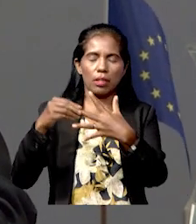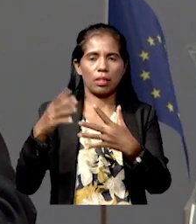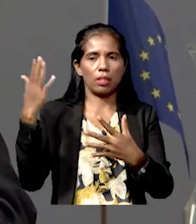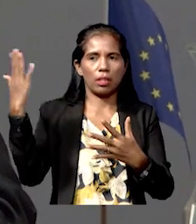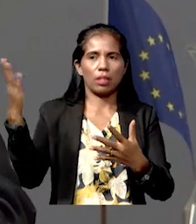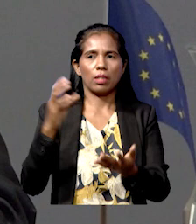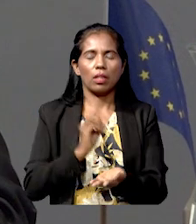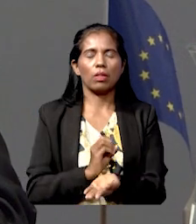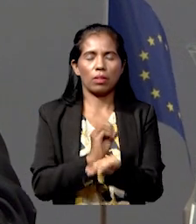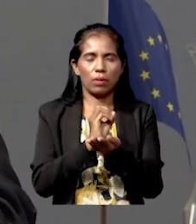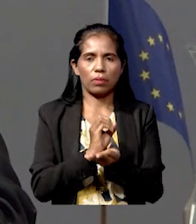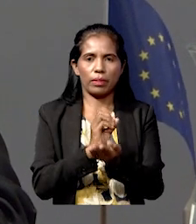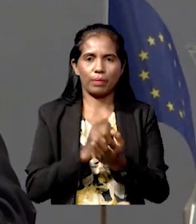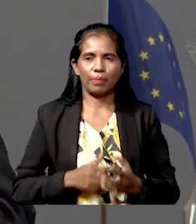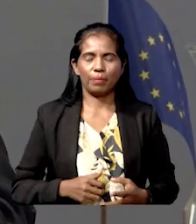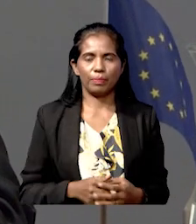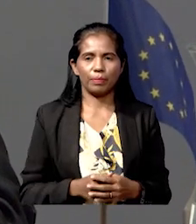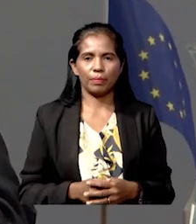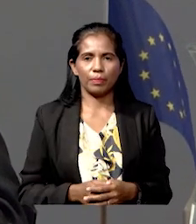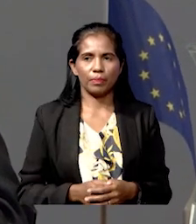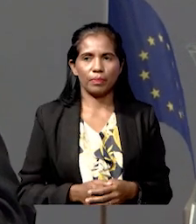region of Ecuse and Beno.